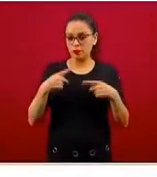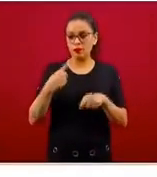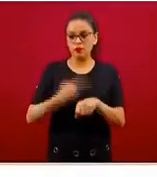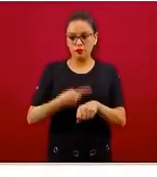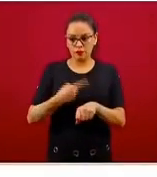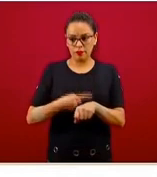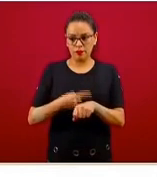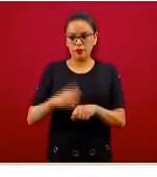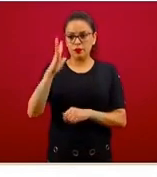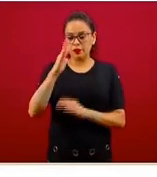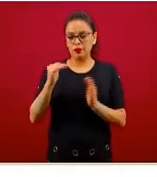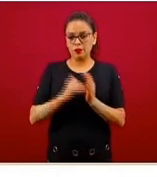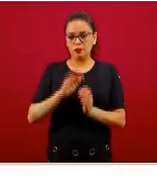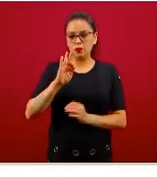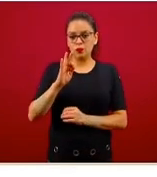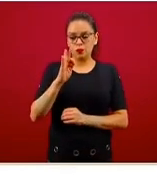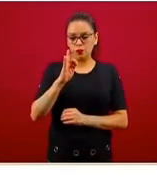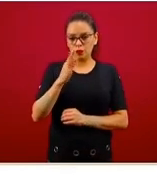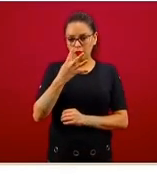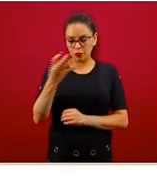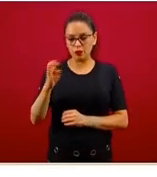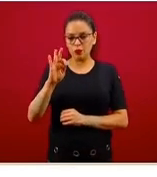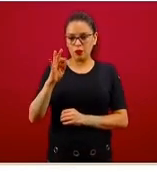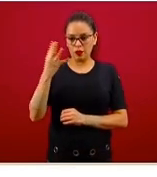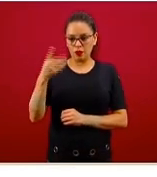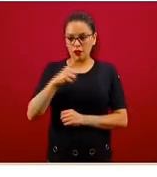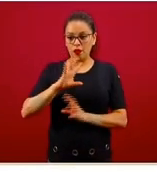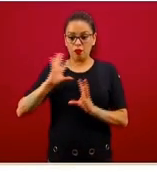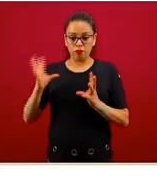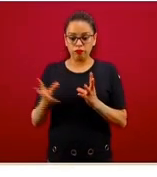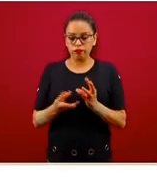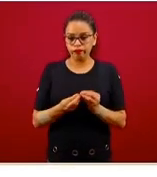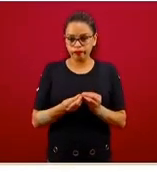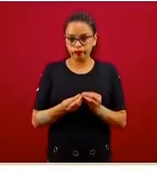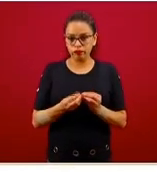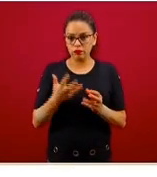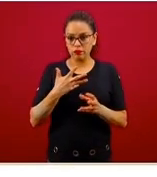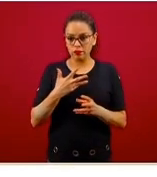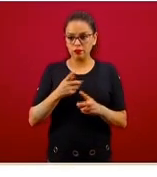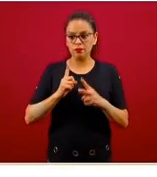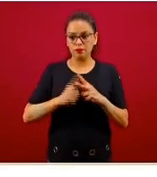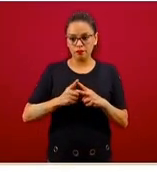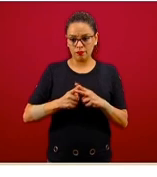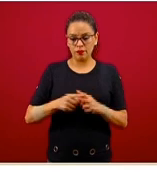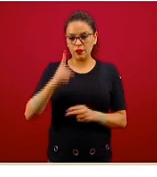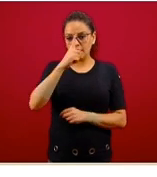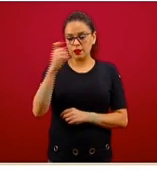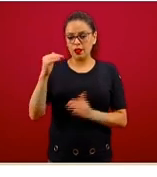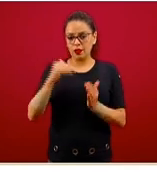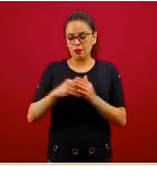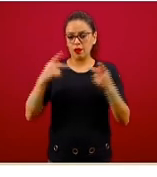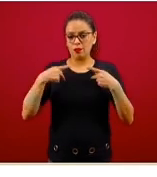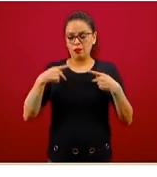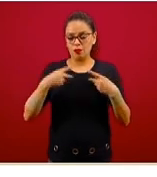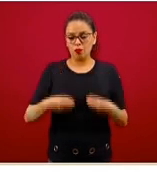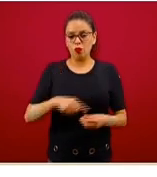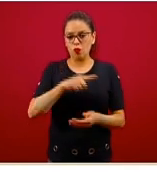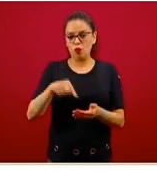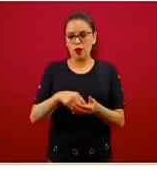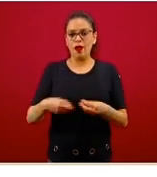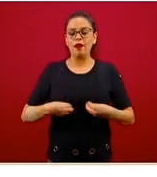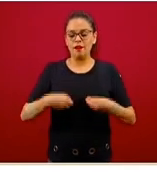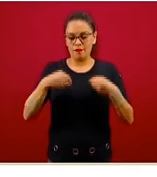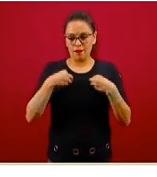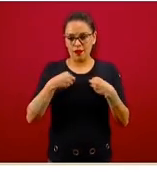look at the active incidence rate, right? So here we have the active